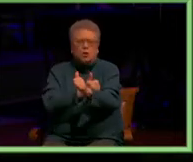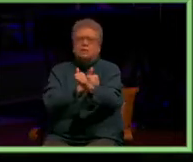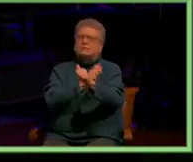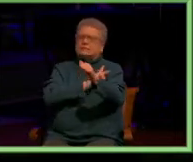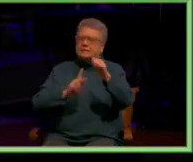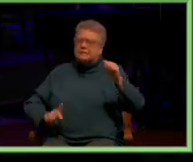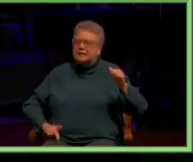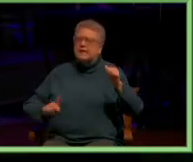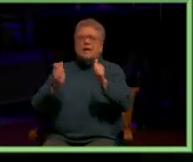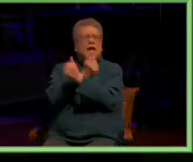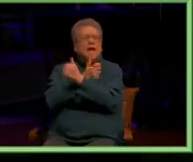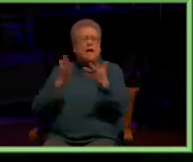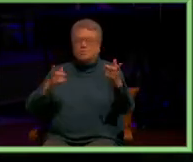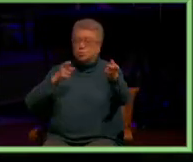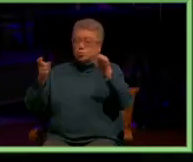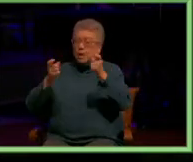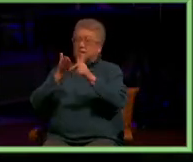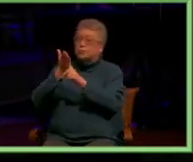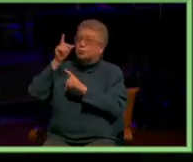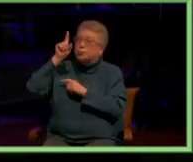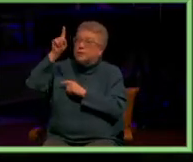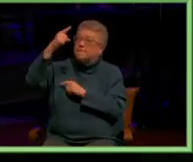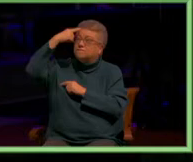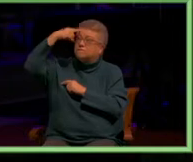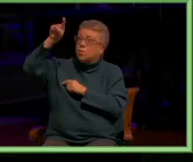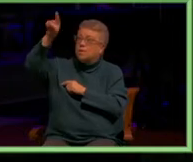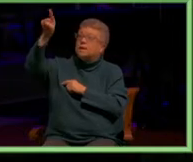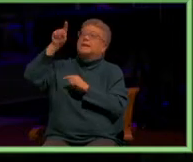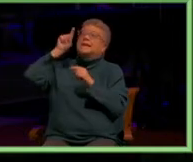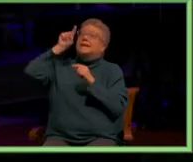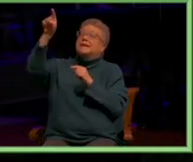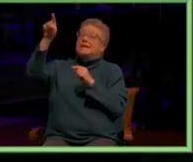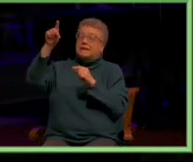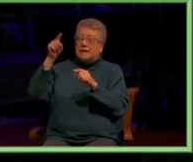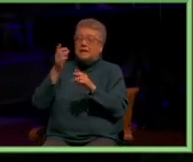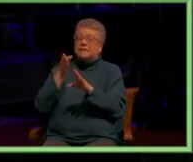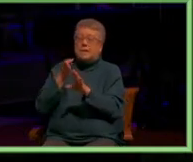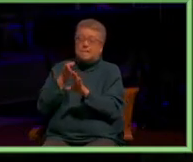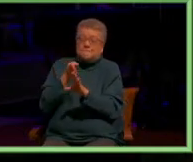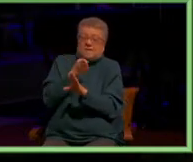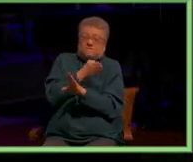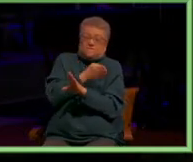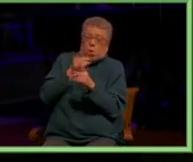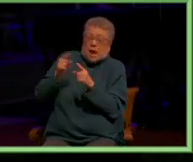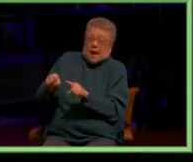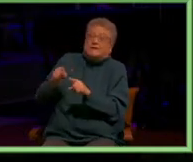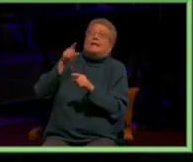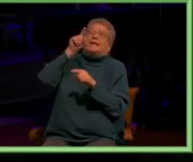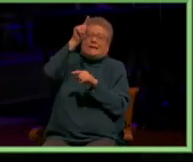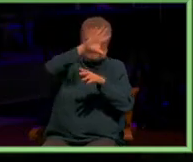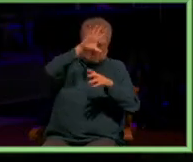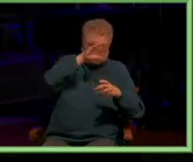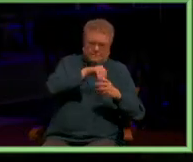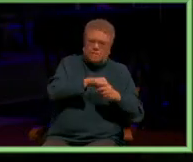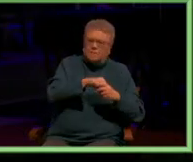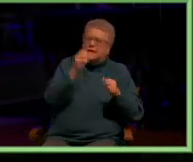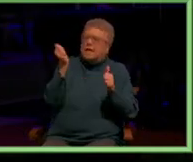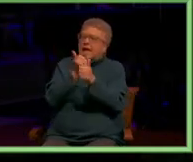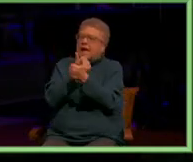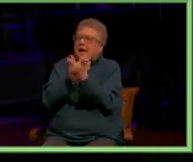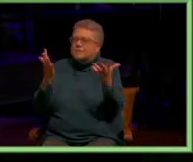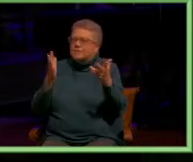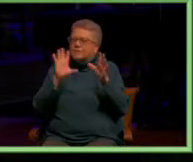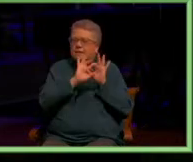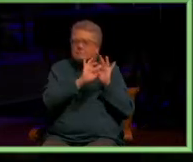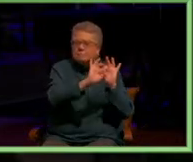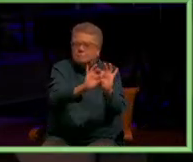things were created through him and for him, and he is before all things. And in him, all things are held